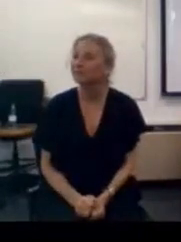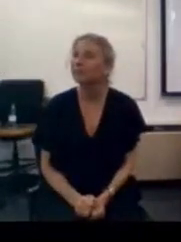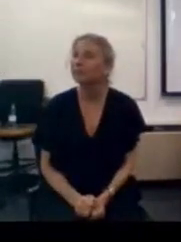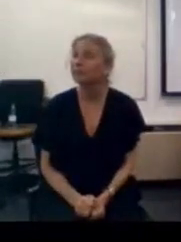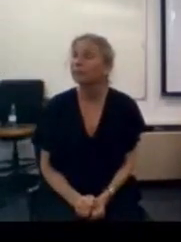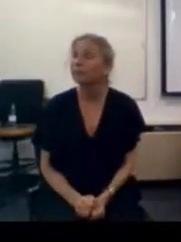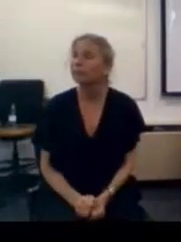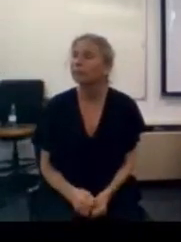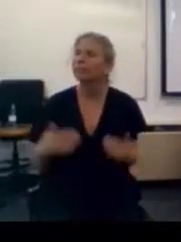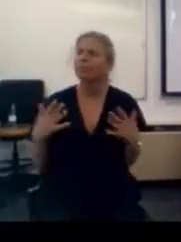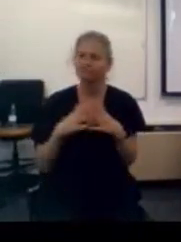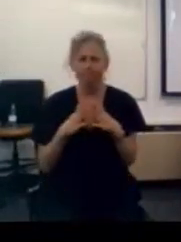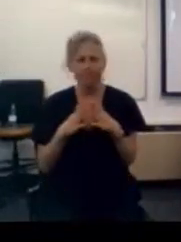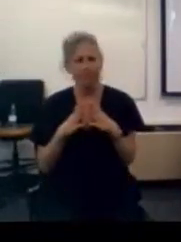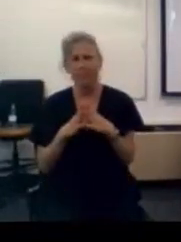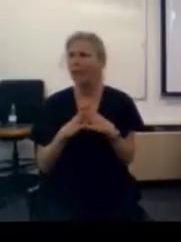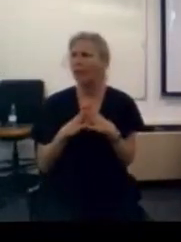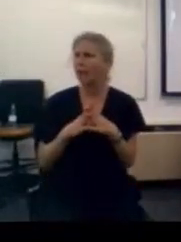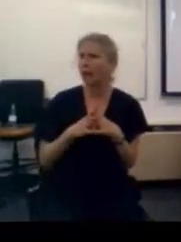Thank you so much.